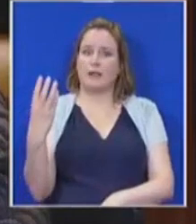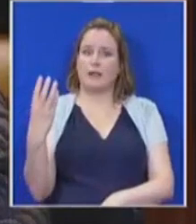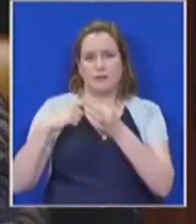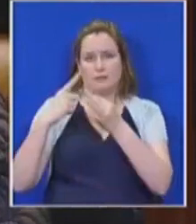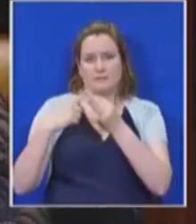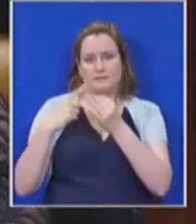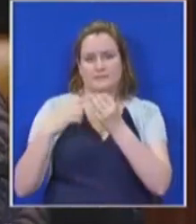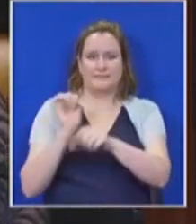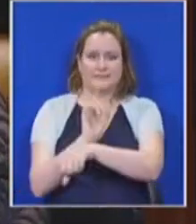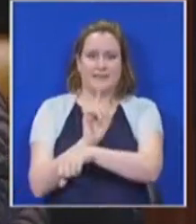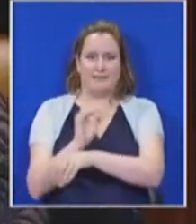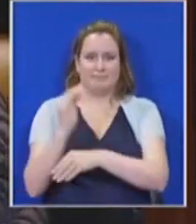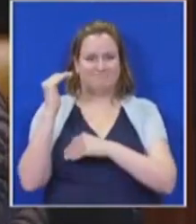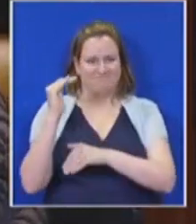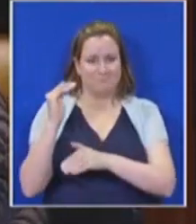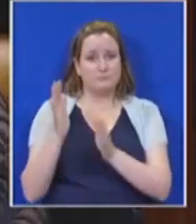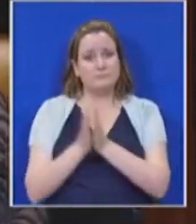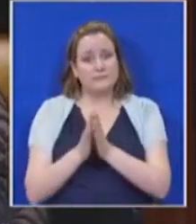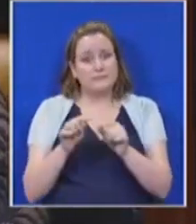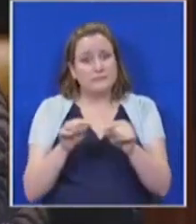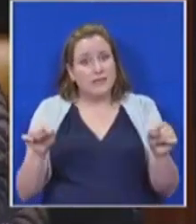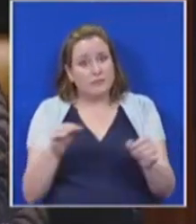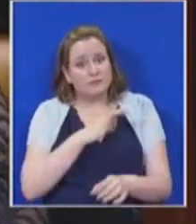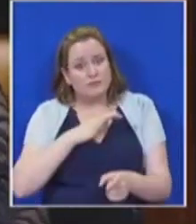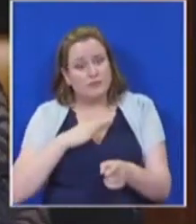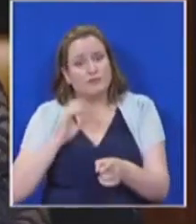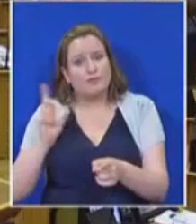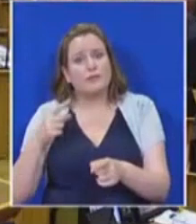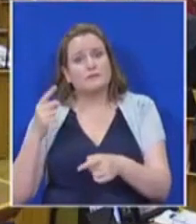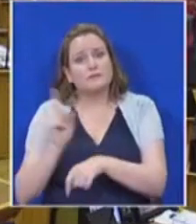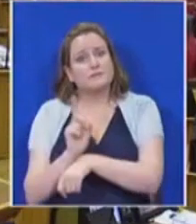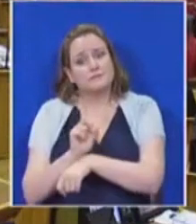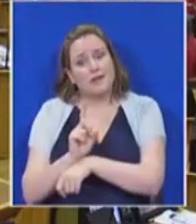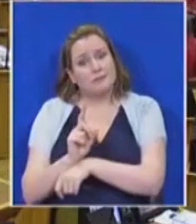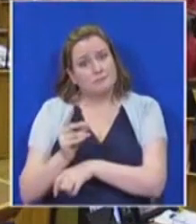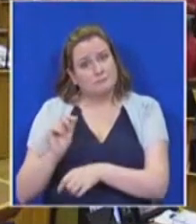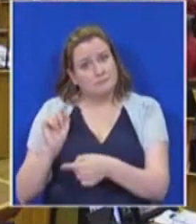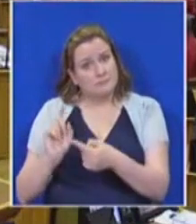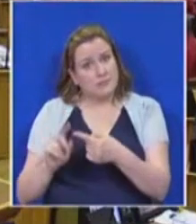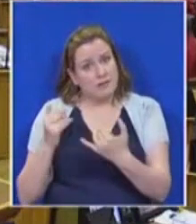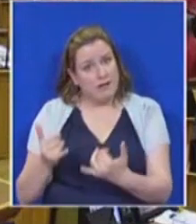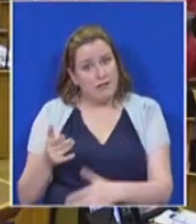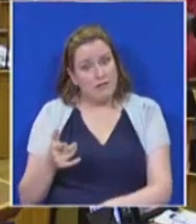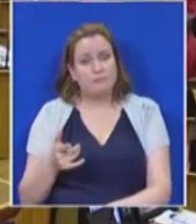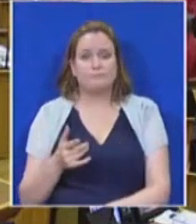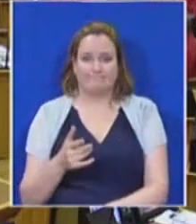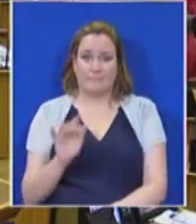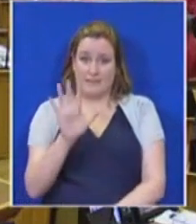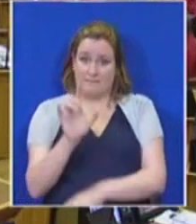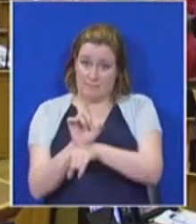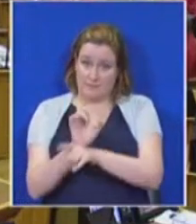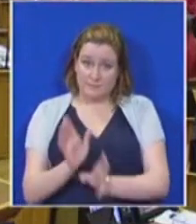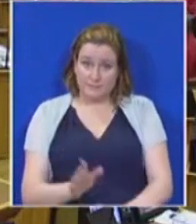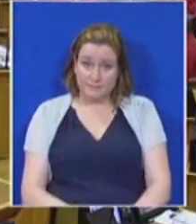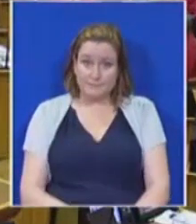Table staff, can you please start the clock correctly? Honorable Shivambu has 5 minutes.